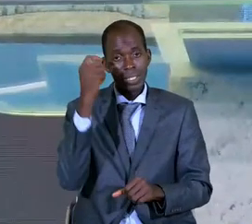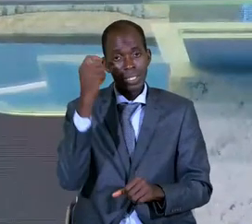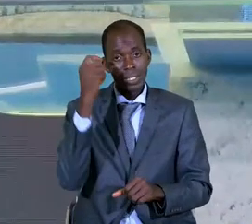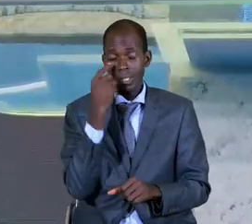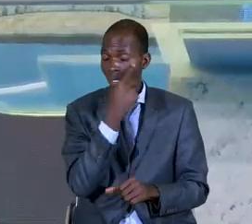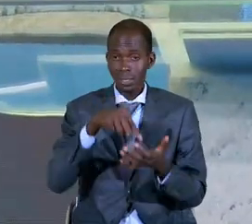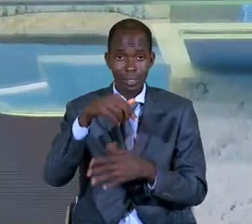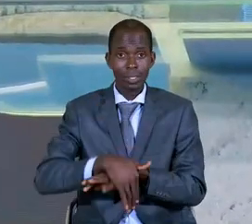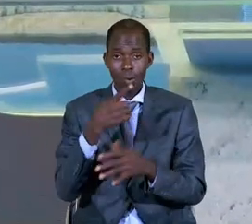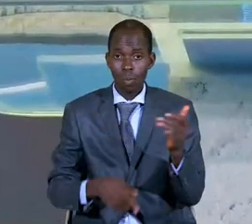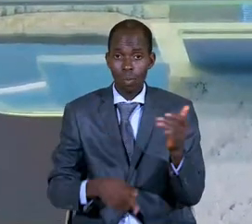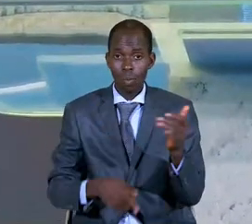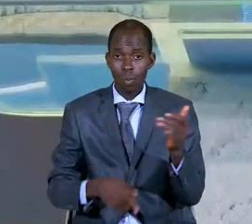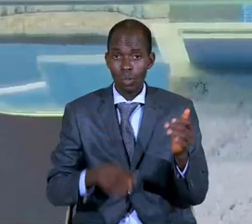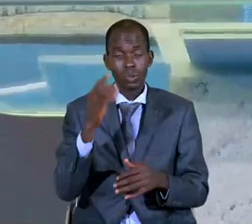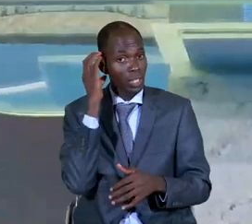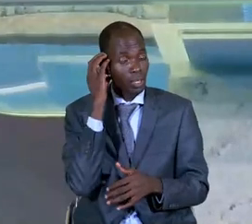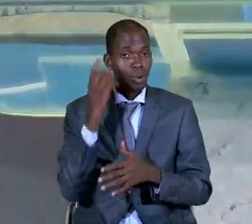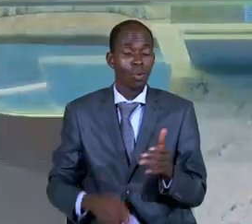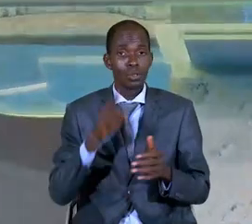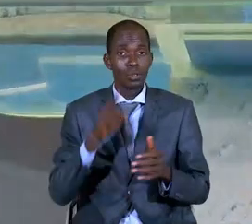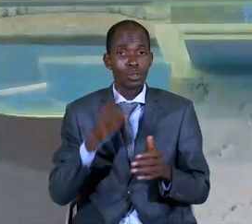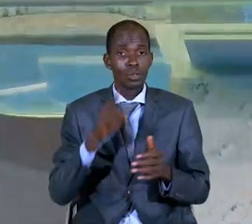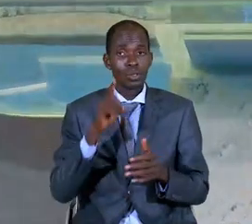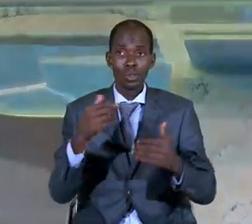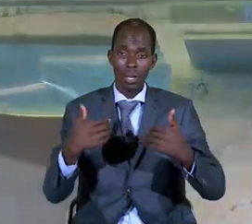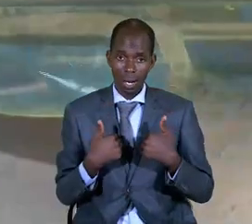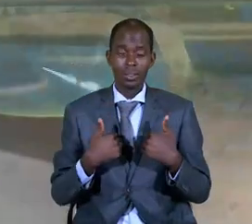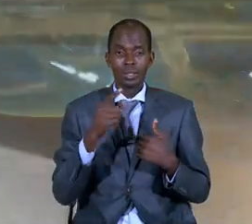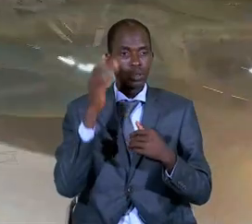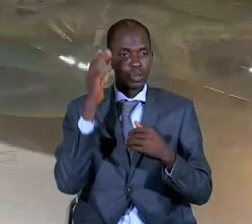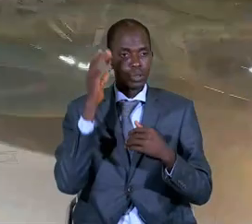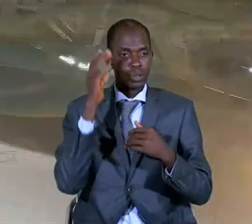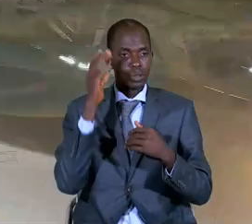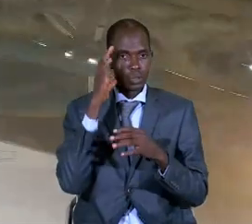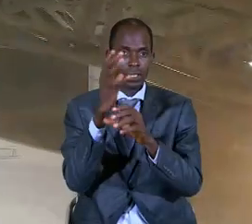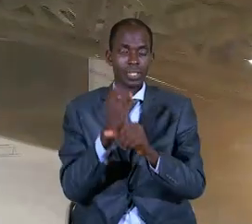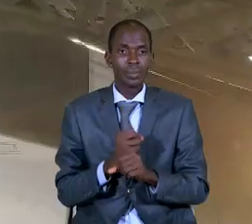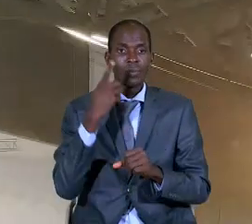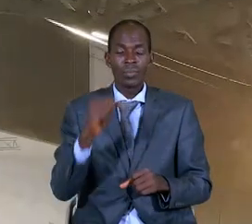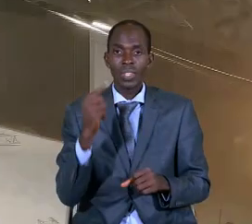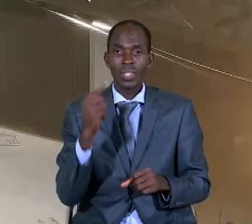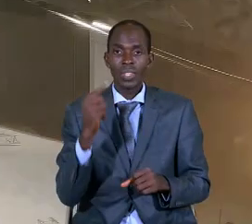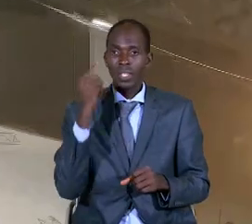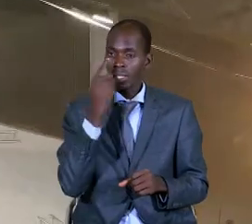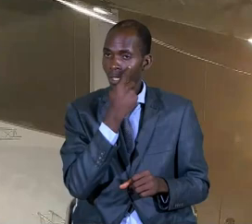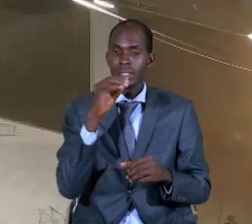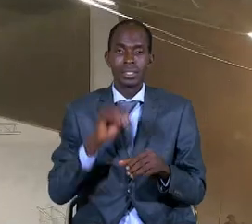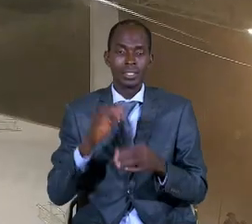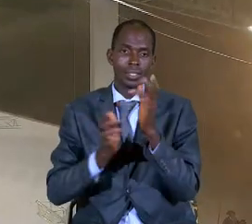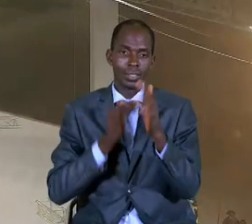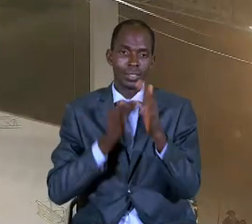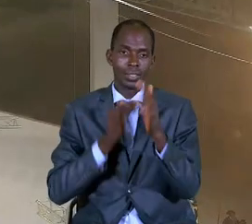tonight, what you hear, you act on, you receive your sight in Jesus'